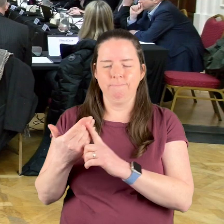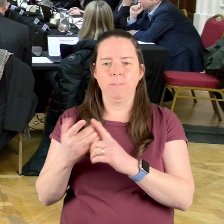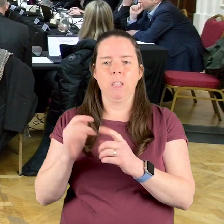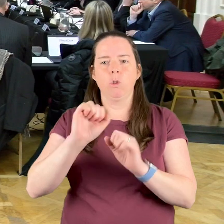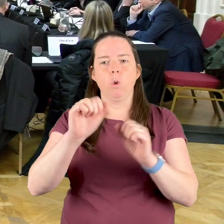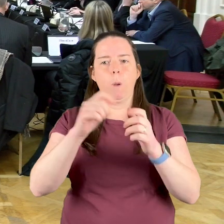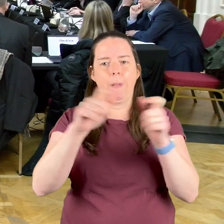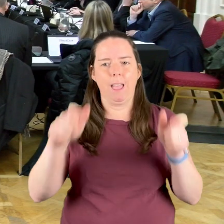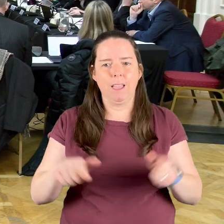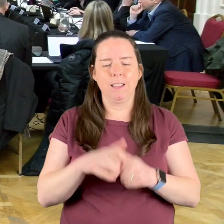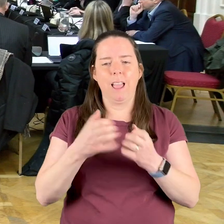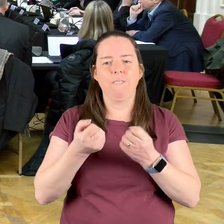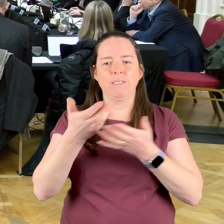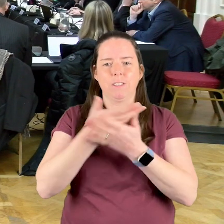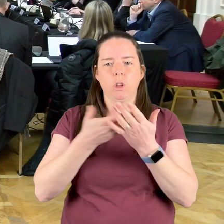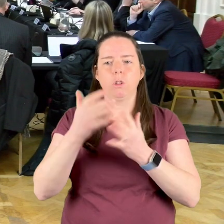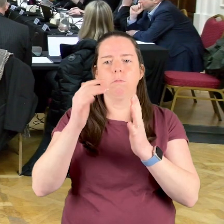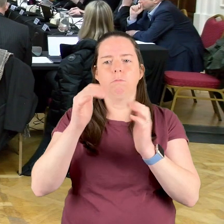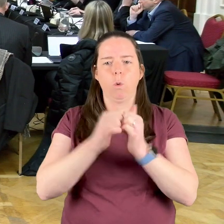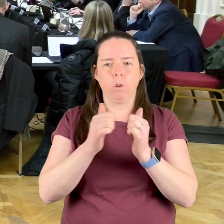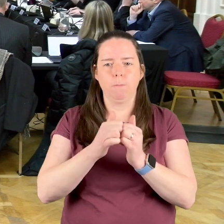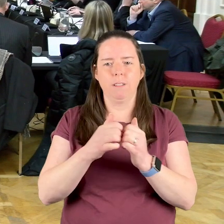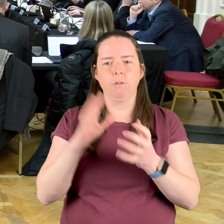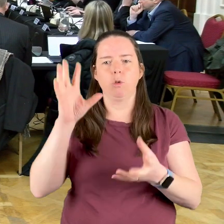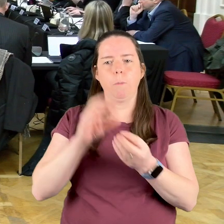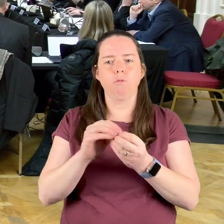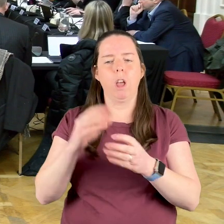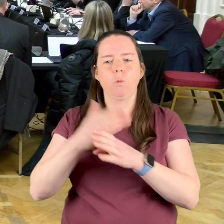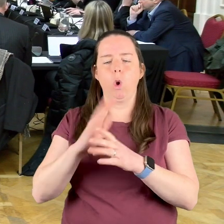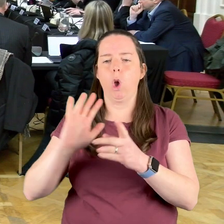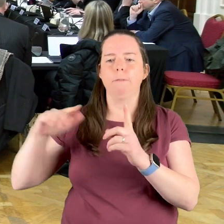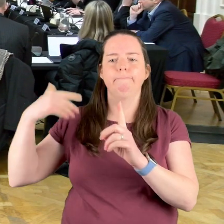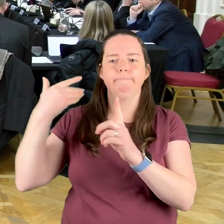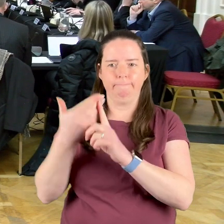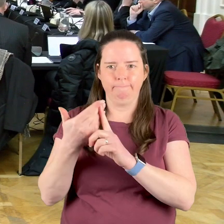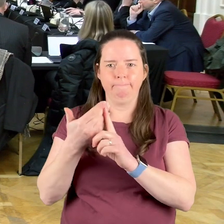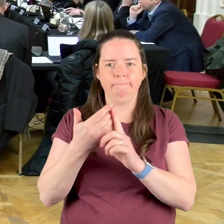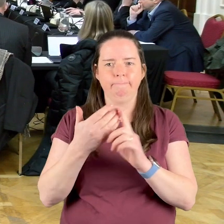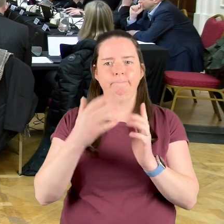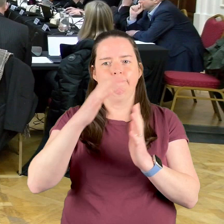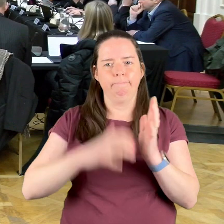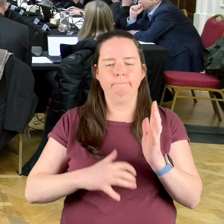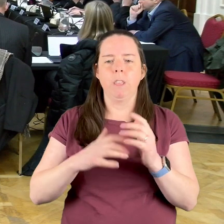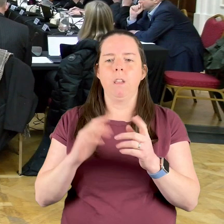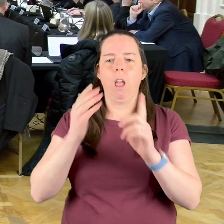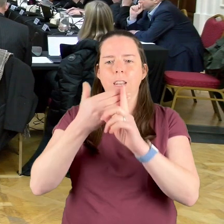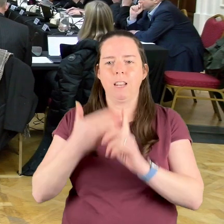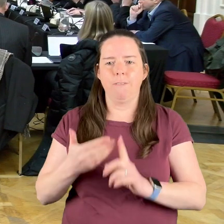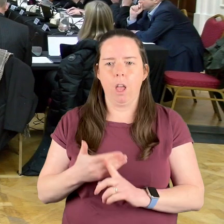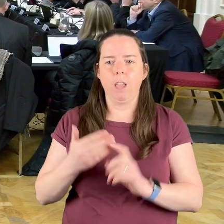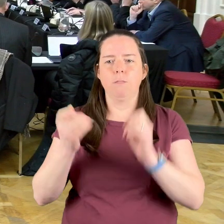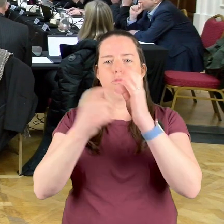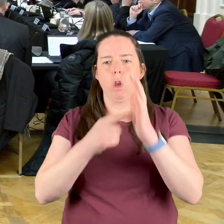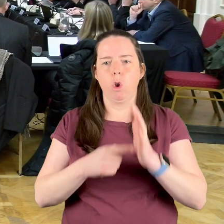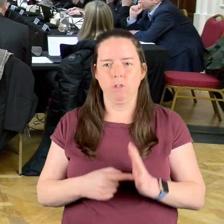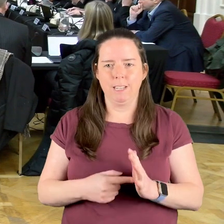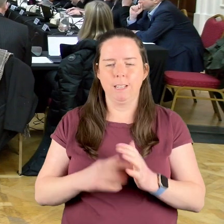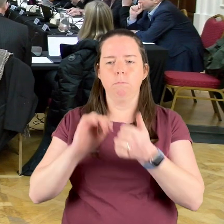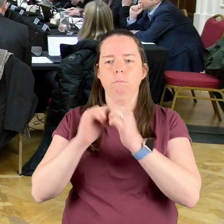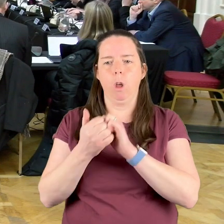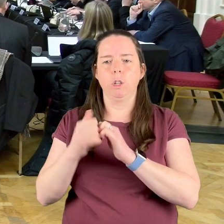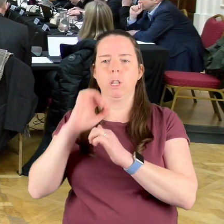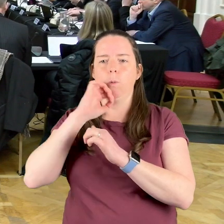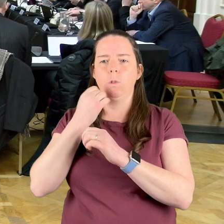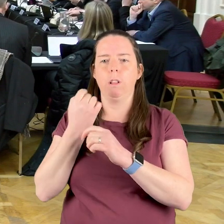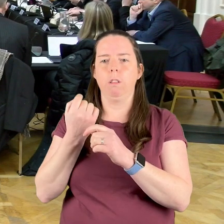is the discussion document that summarises the work to date and identifies a range of priorities that the partnership is going out to talk